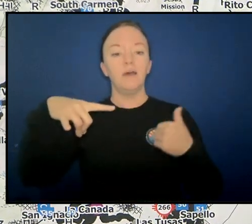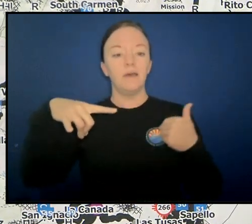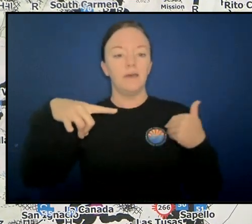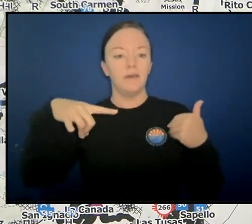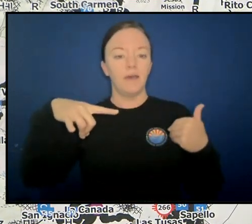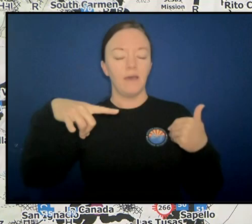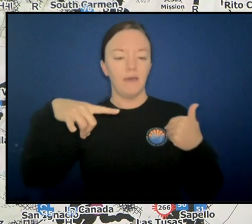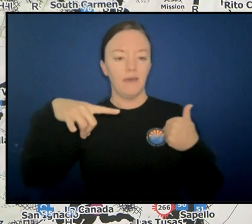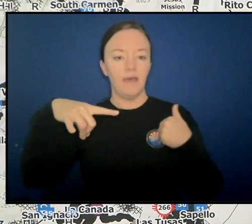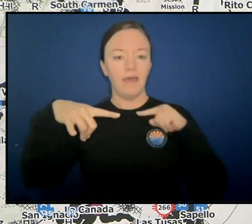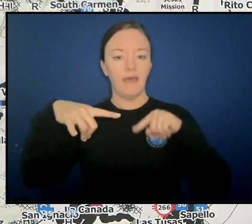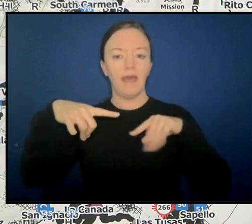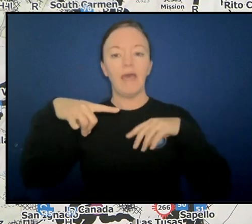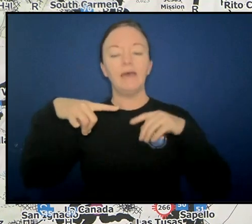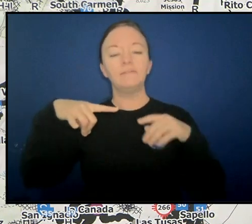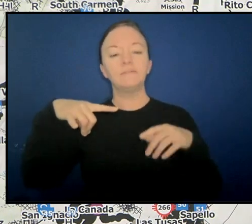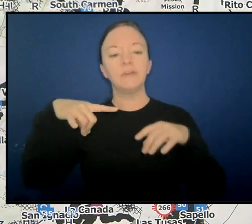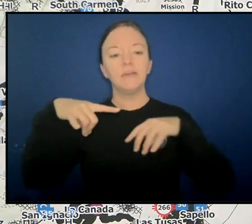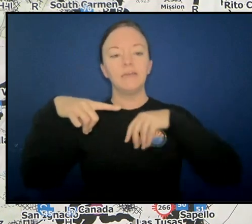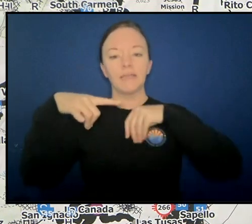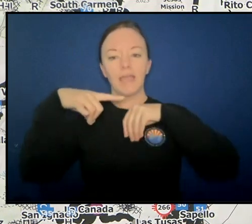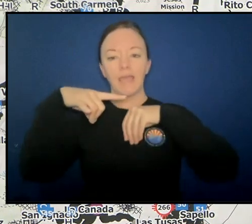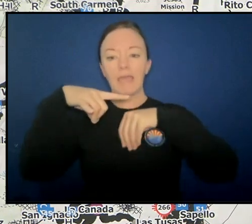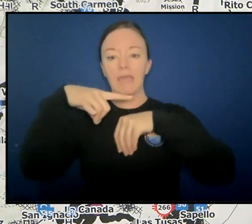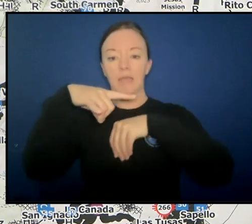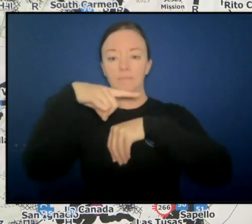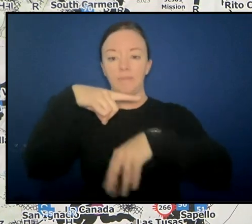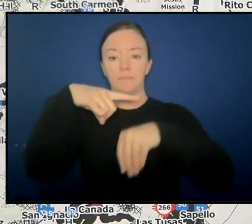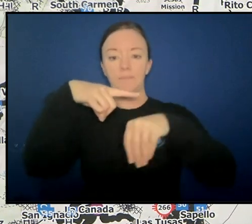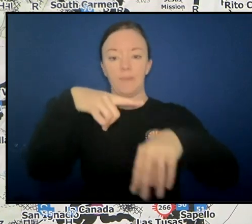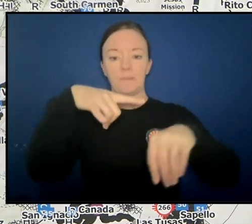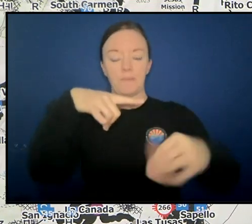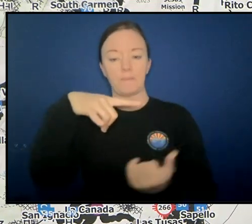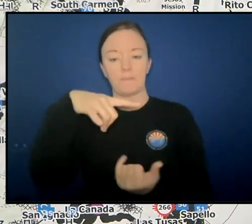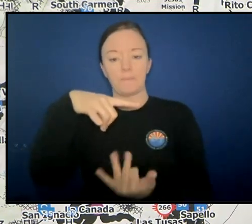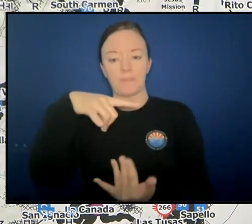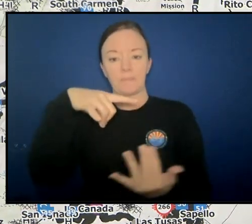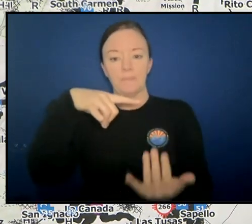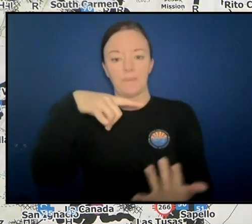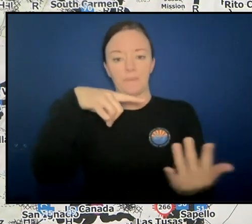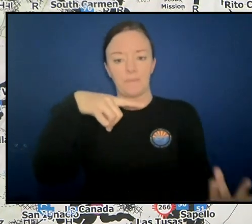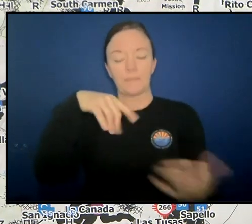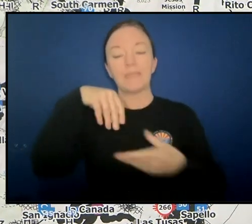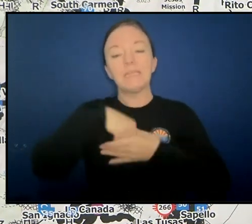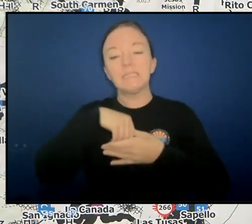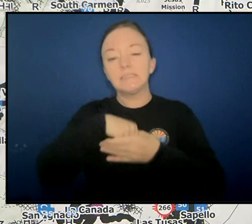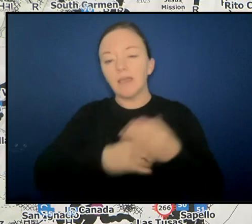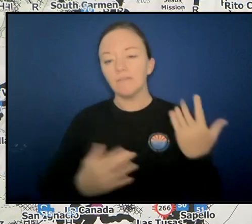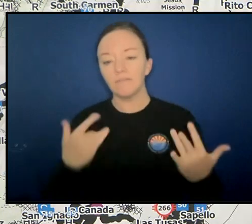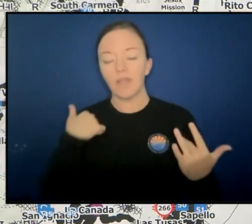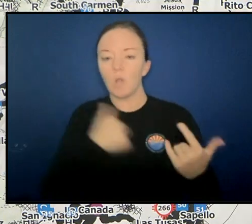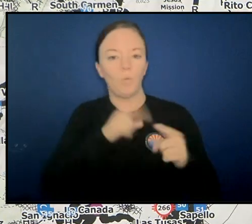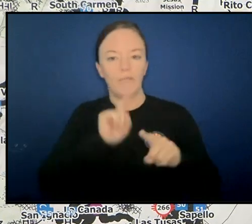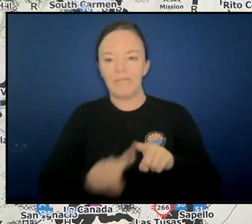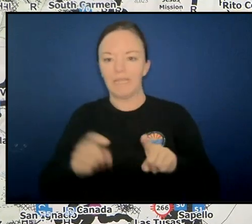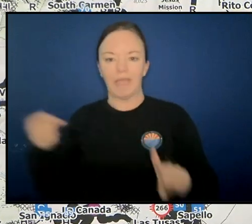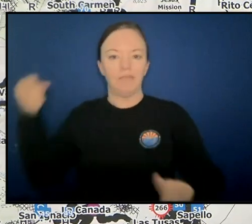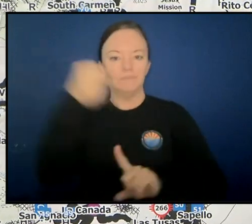do ignitions in the interior area where we can't get people to, and so that those operations will